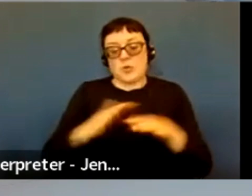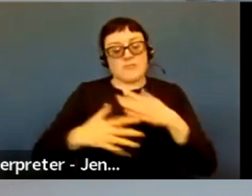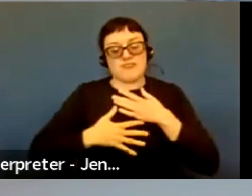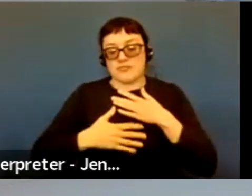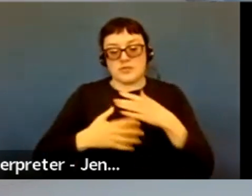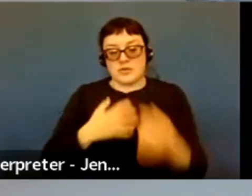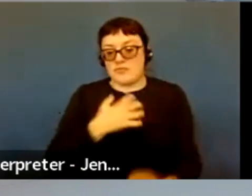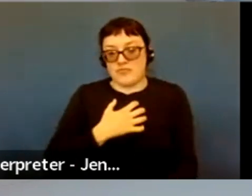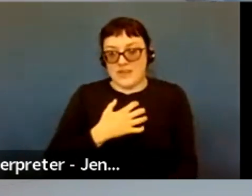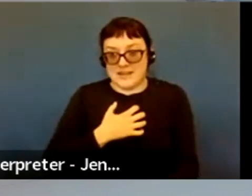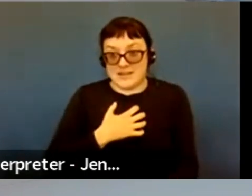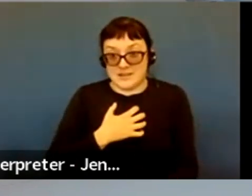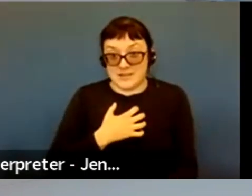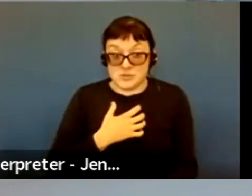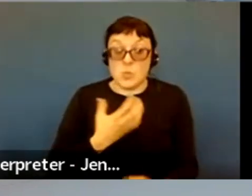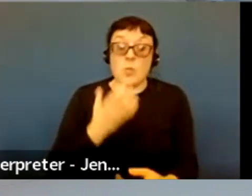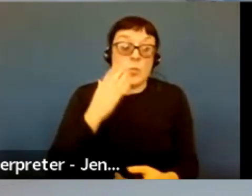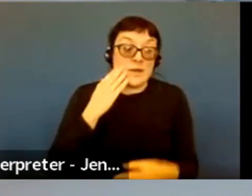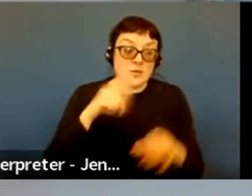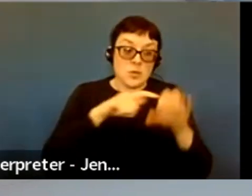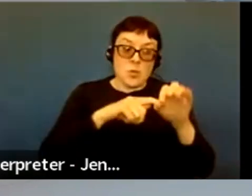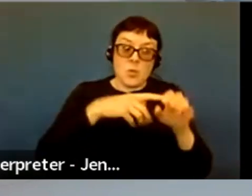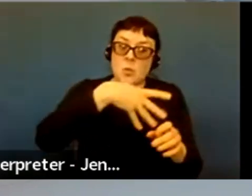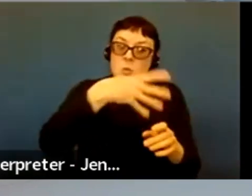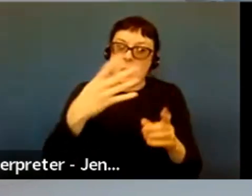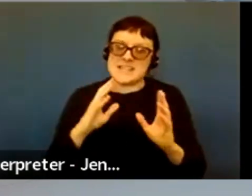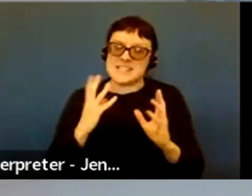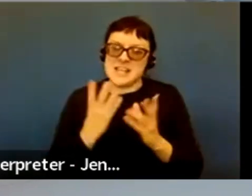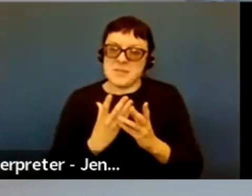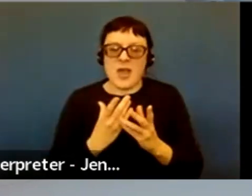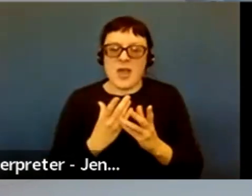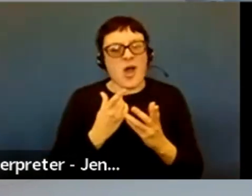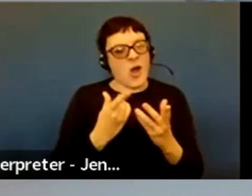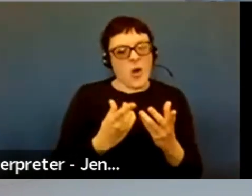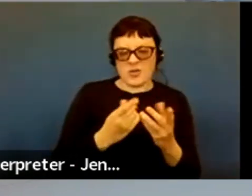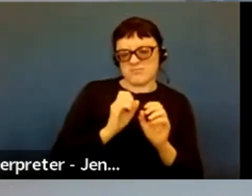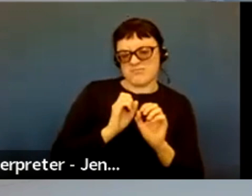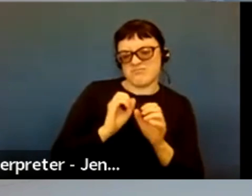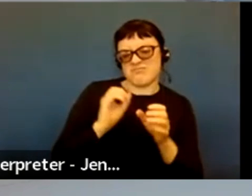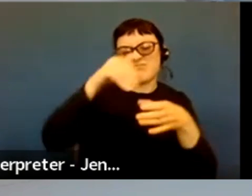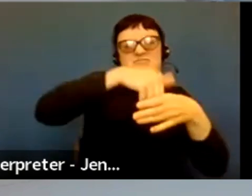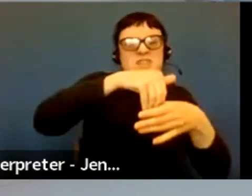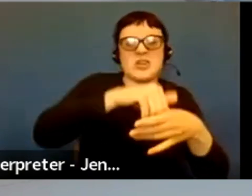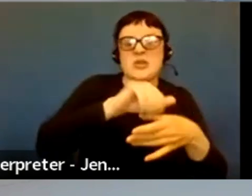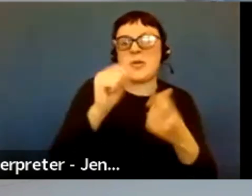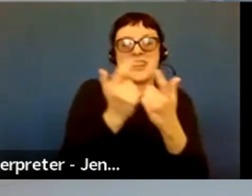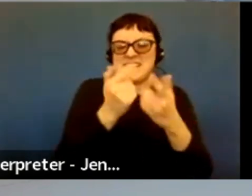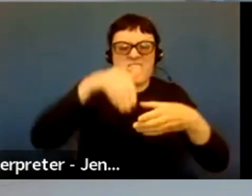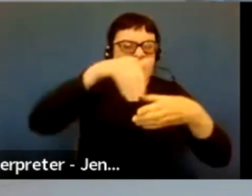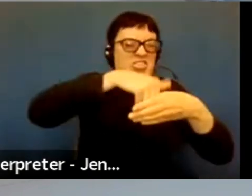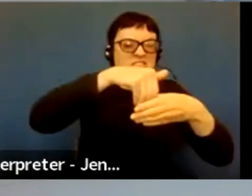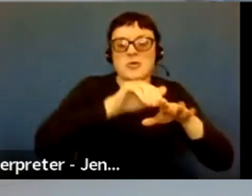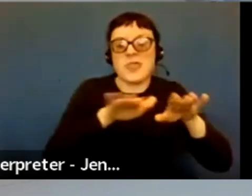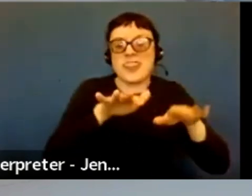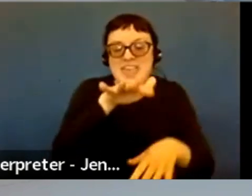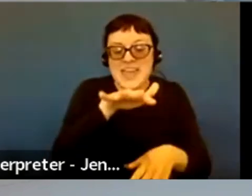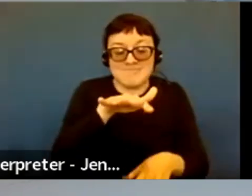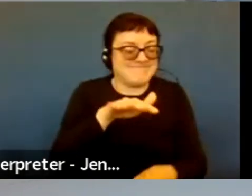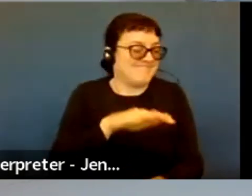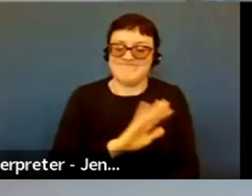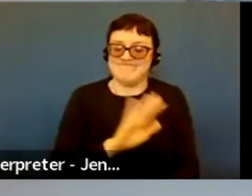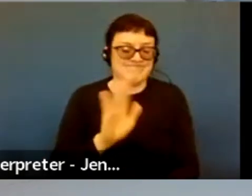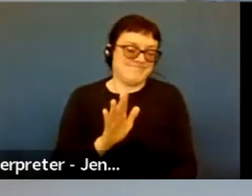because people will say, when you queer Shakespeare, you're being indulgent and you're projecting, and that's